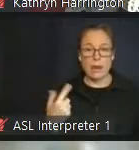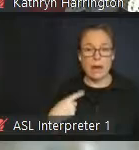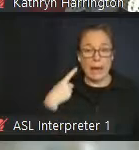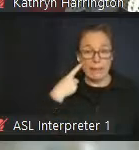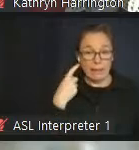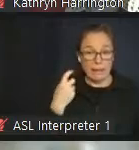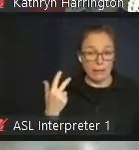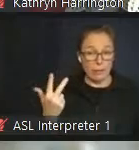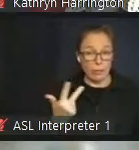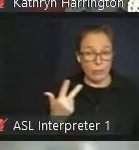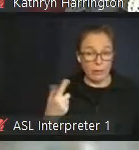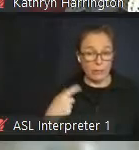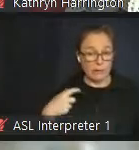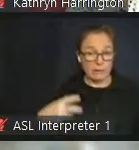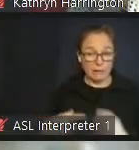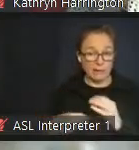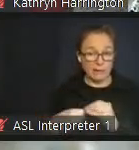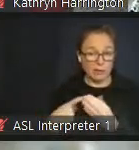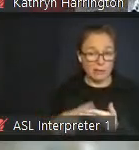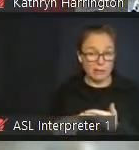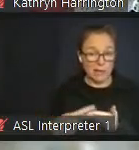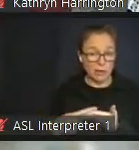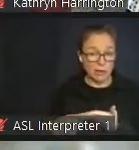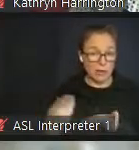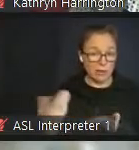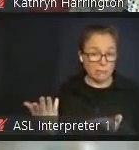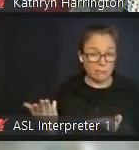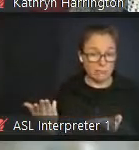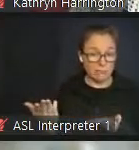have an additional discussion? Is that?